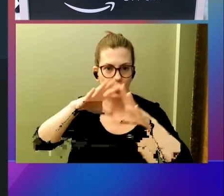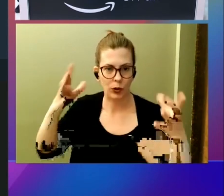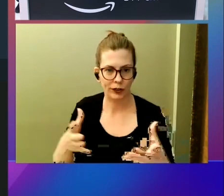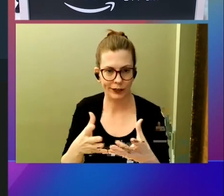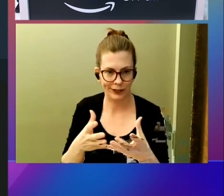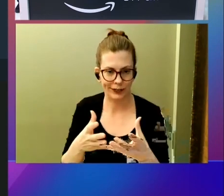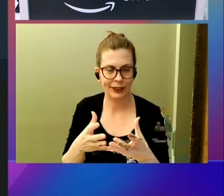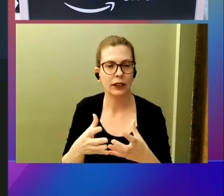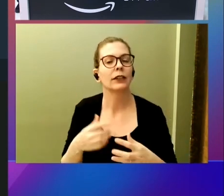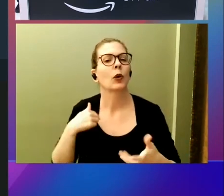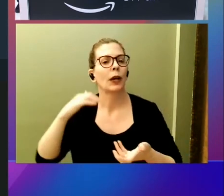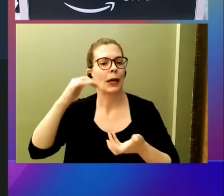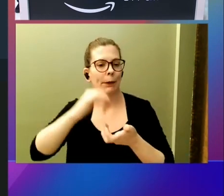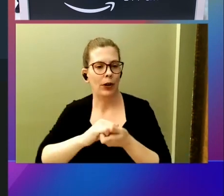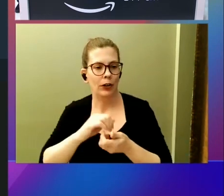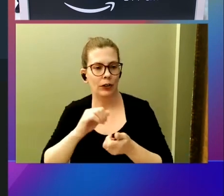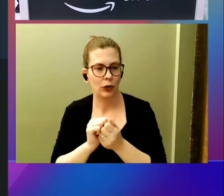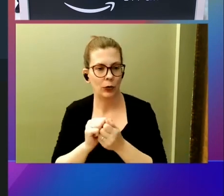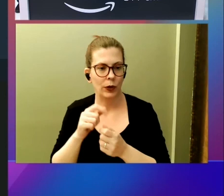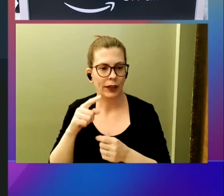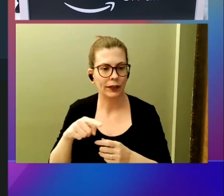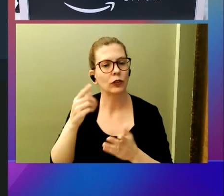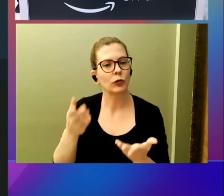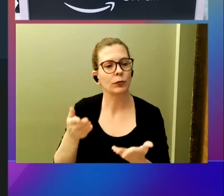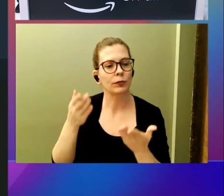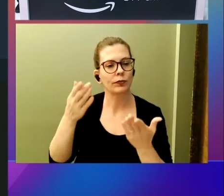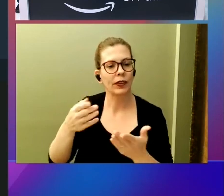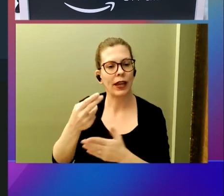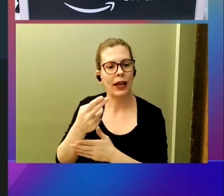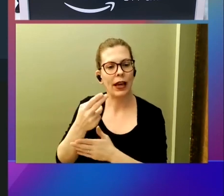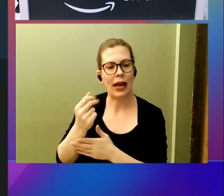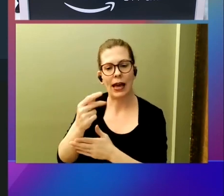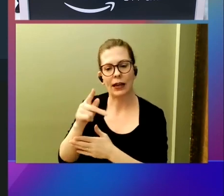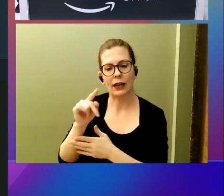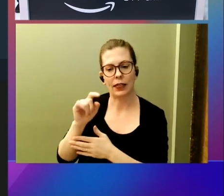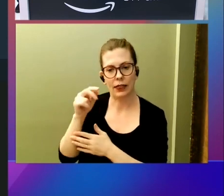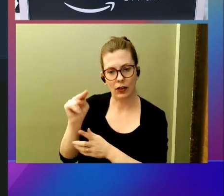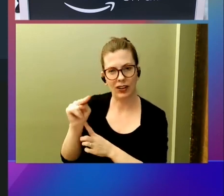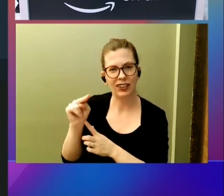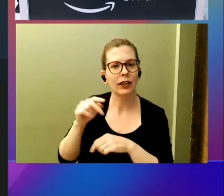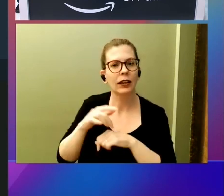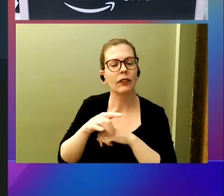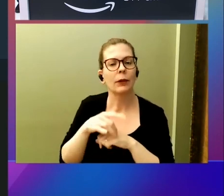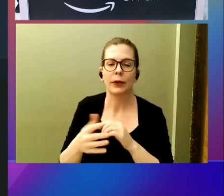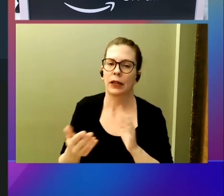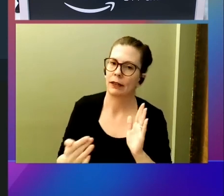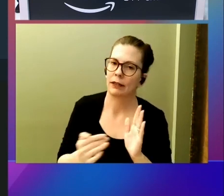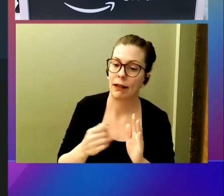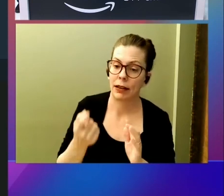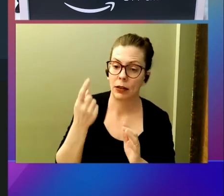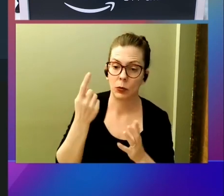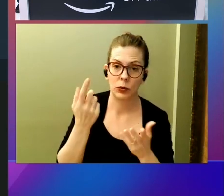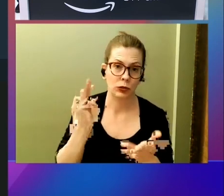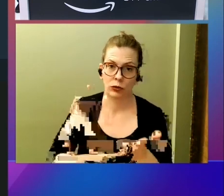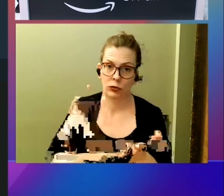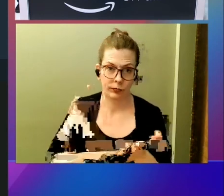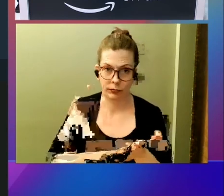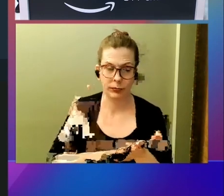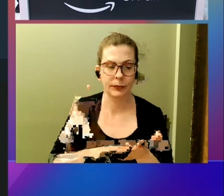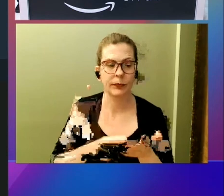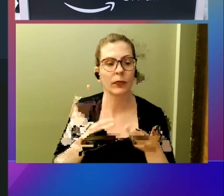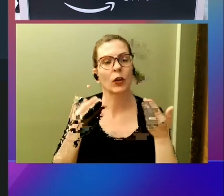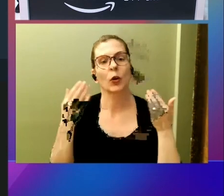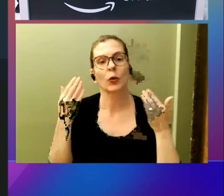with DevPost to deliver a hackathon. This is available again for anyone to sign up. So just go to